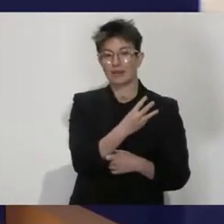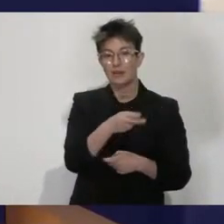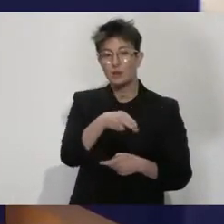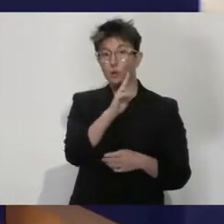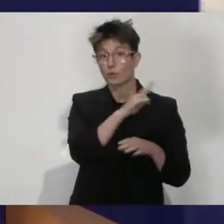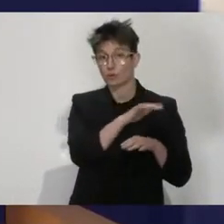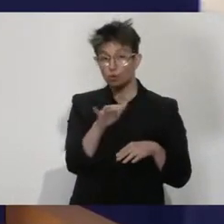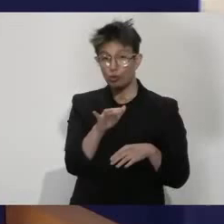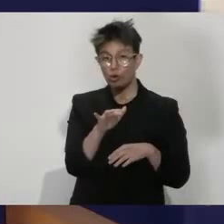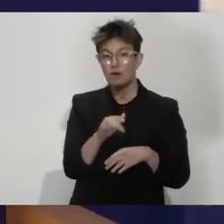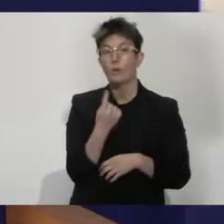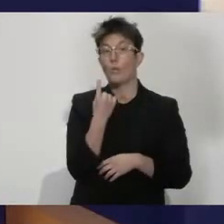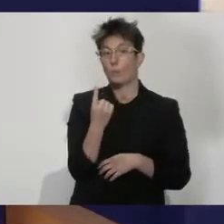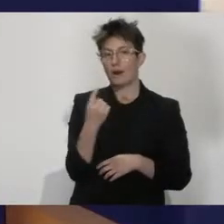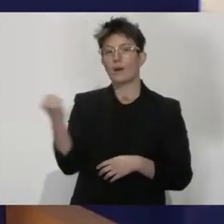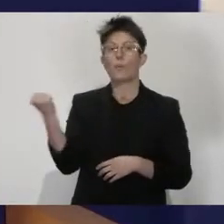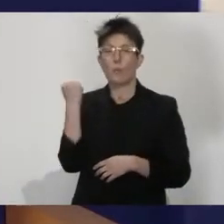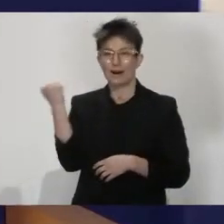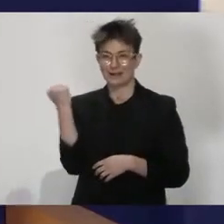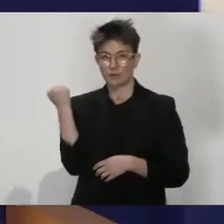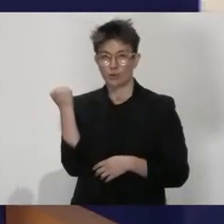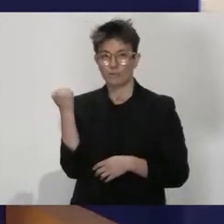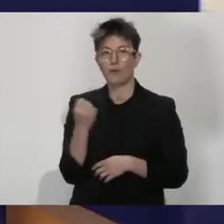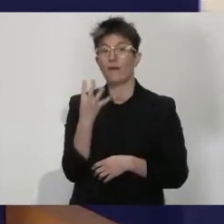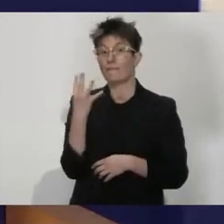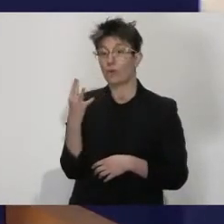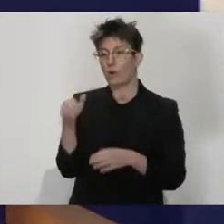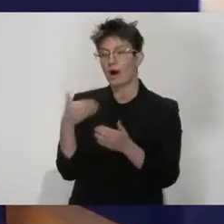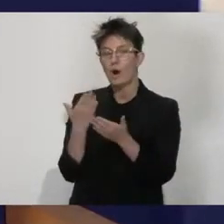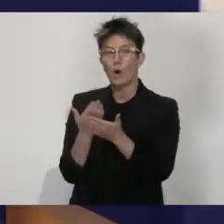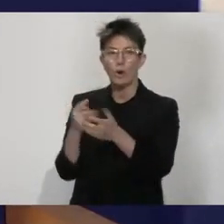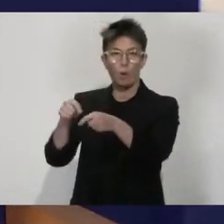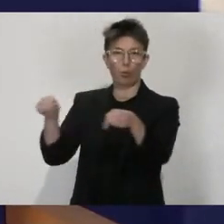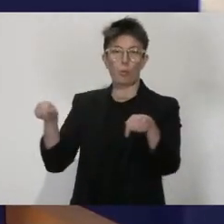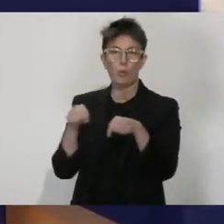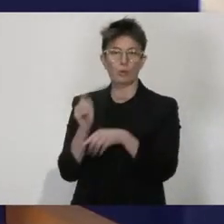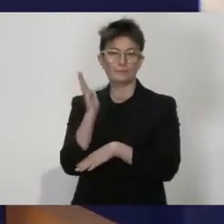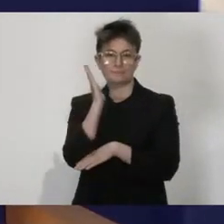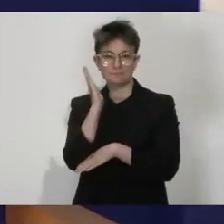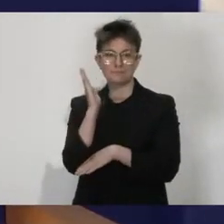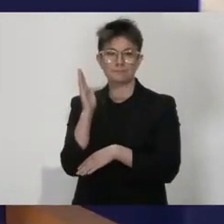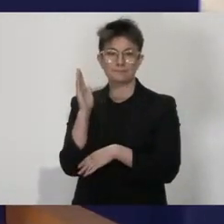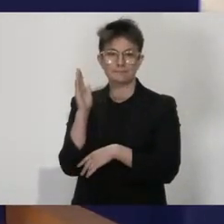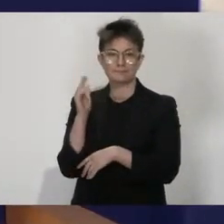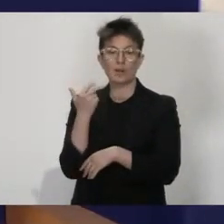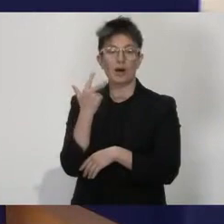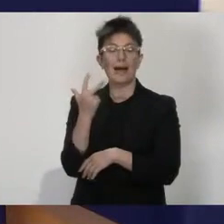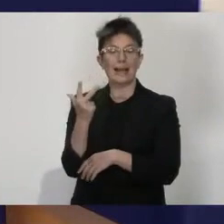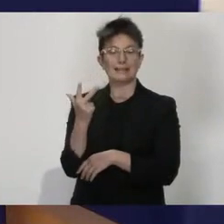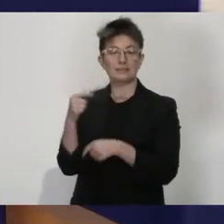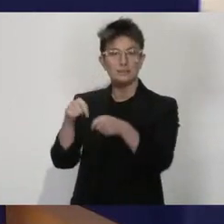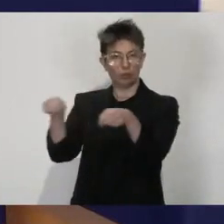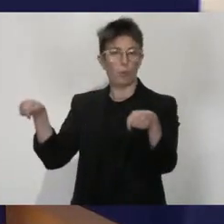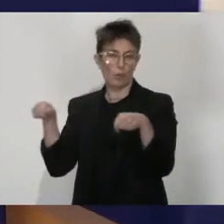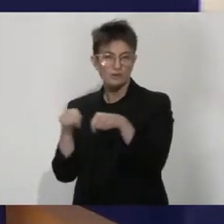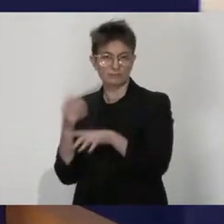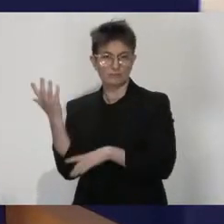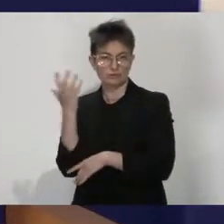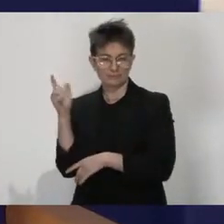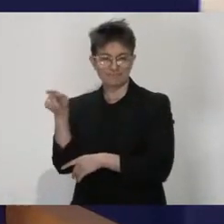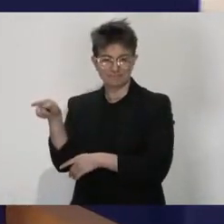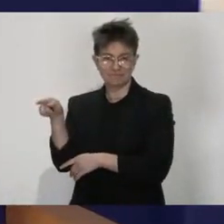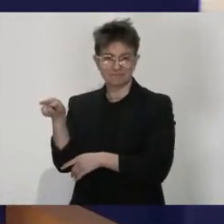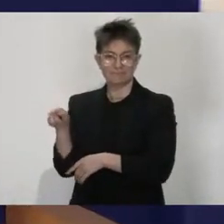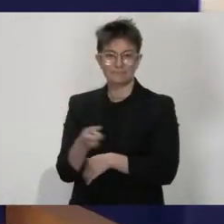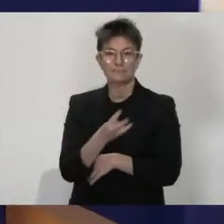and 3 are in ICU. 1 each in Middlemore, North Shore and Waikato Hospital. There are